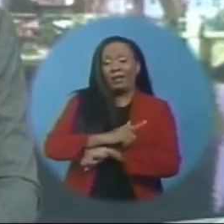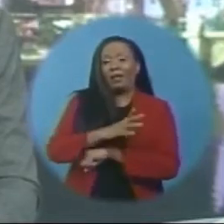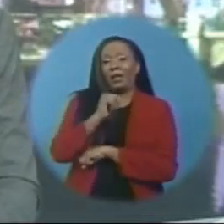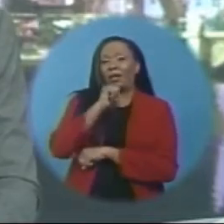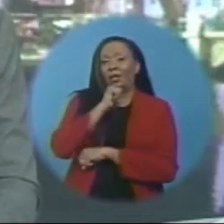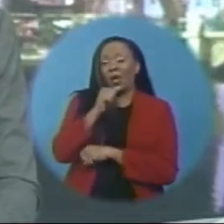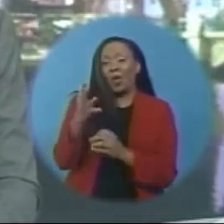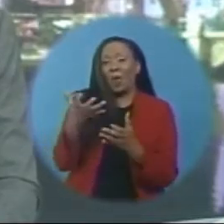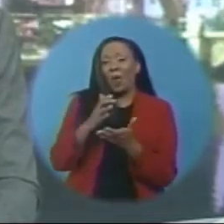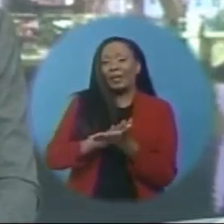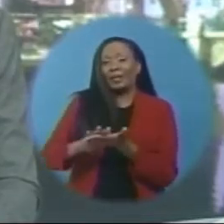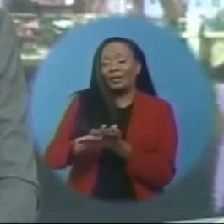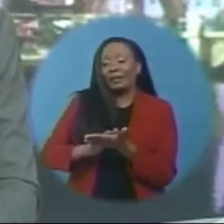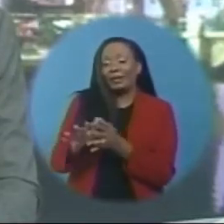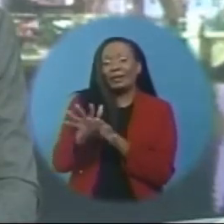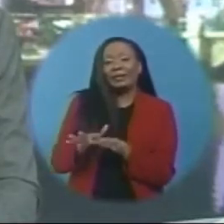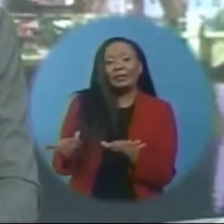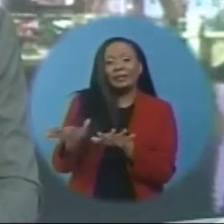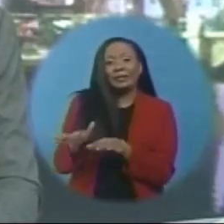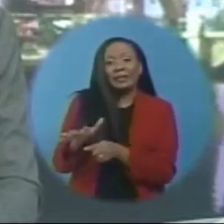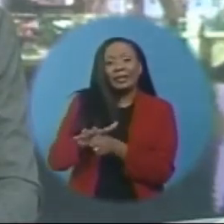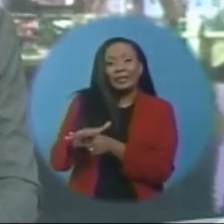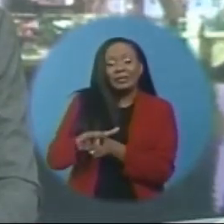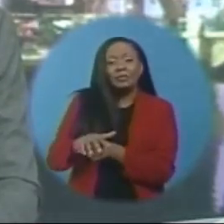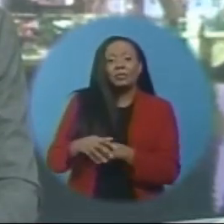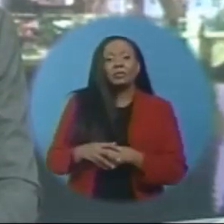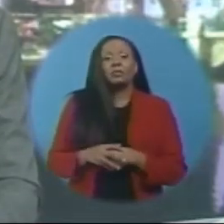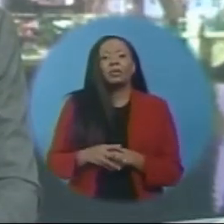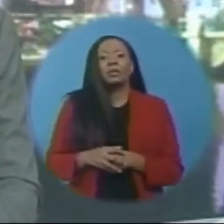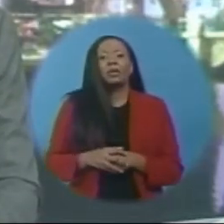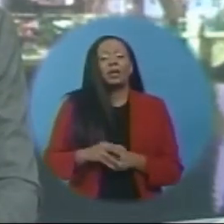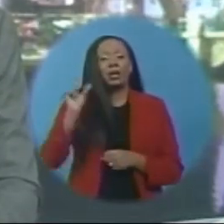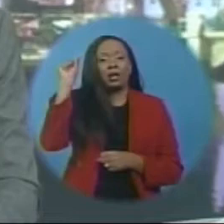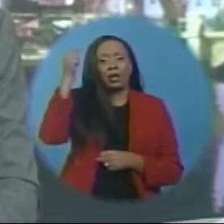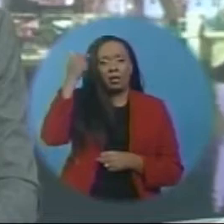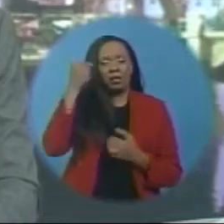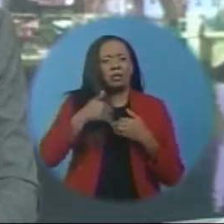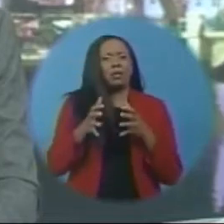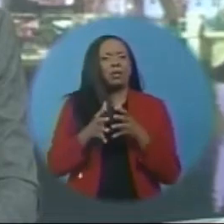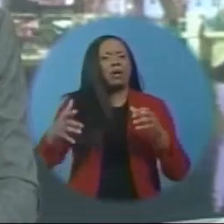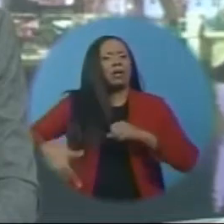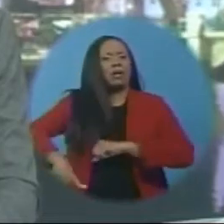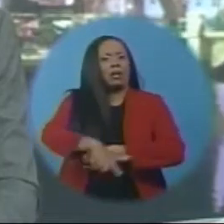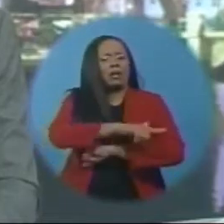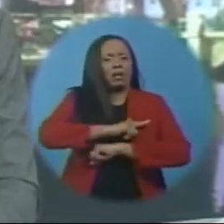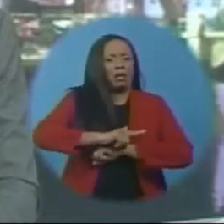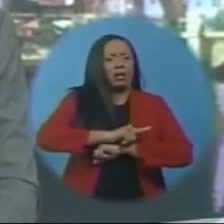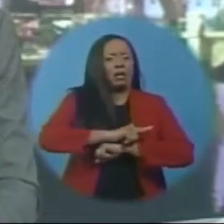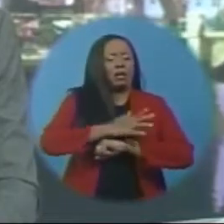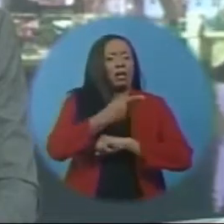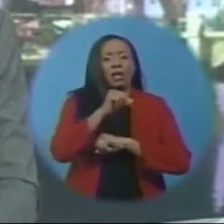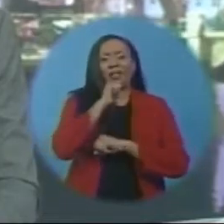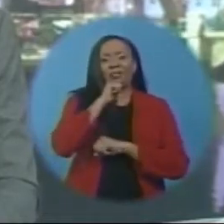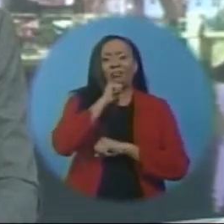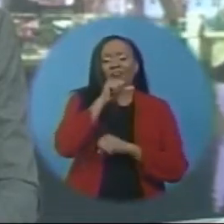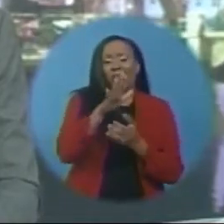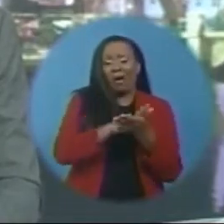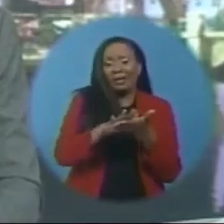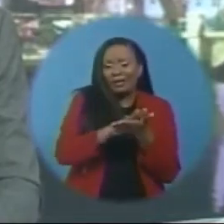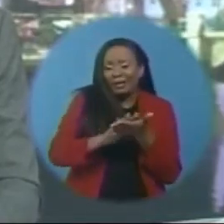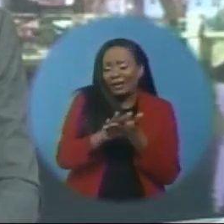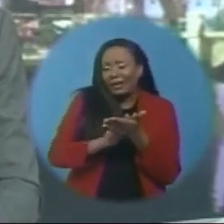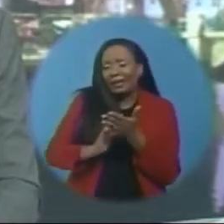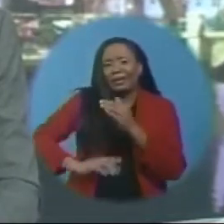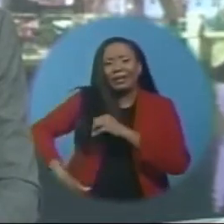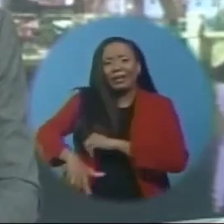Thomas MP Cynthia Ford says government, as the largest landowner, is often guilty of failing to keep their properties clean.